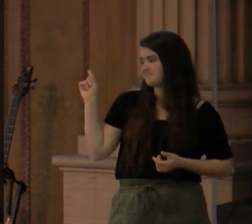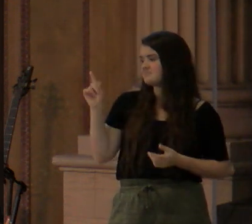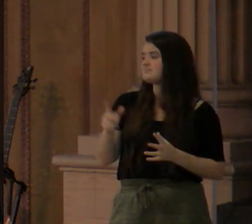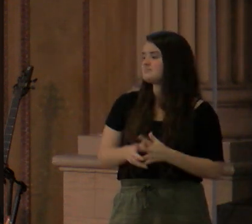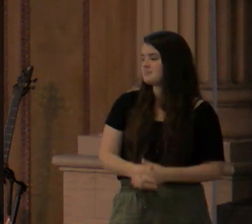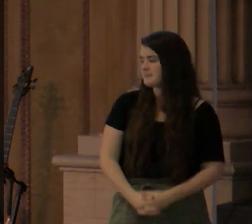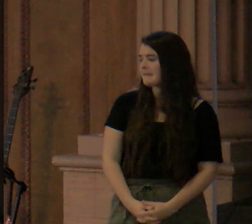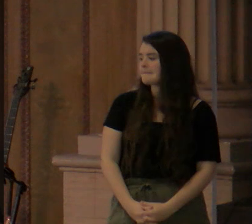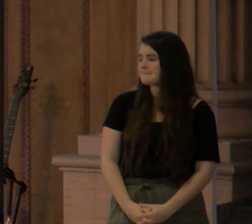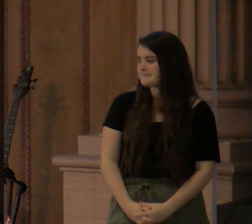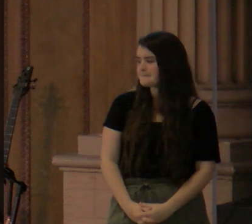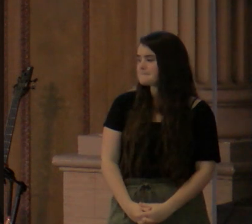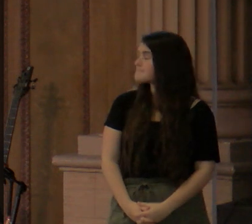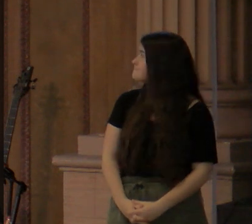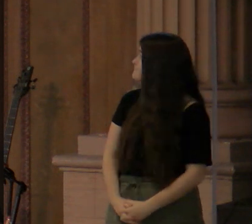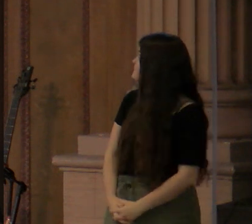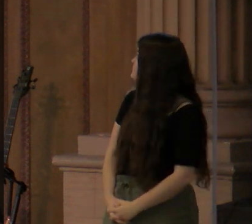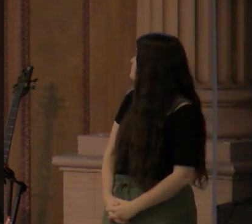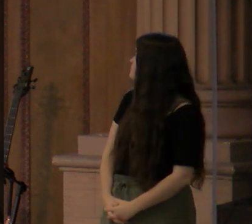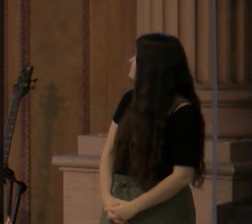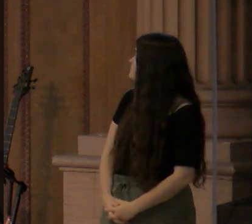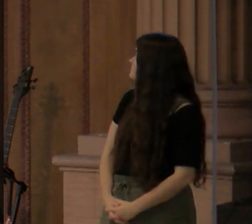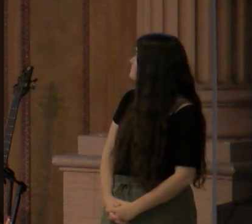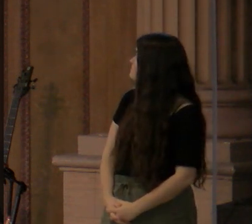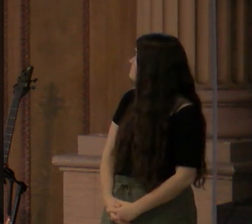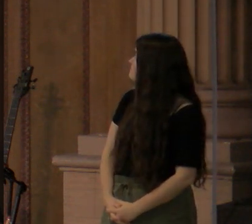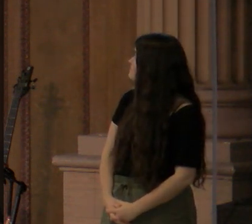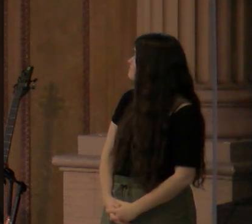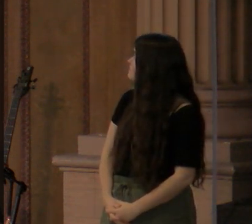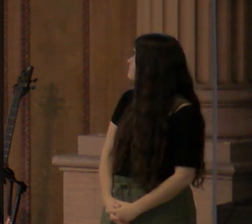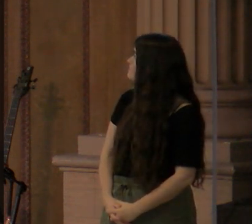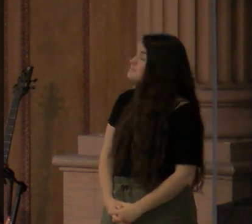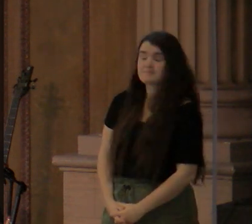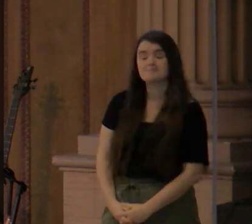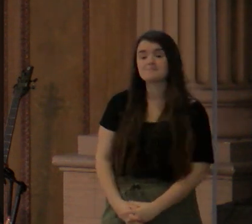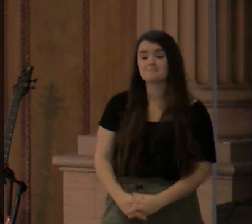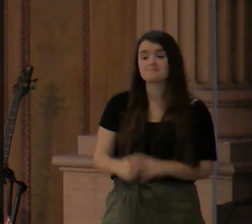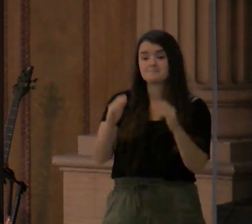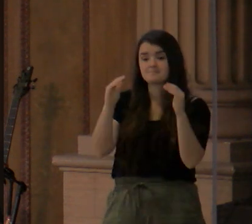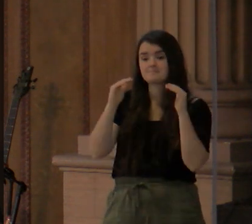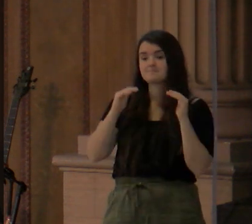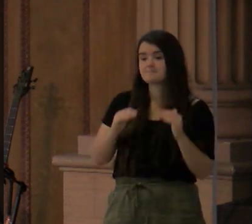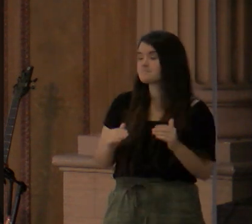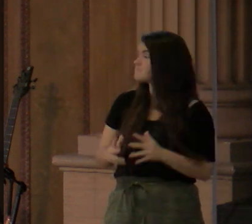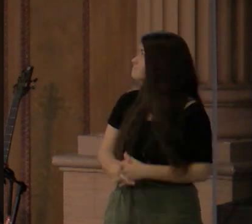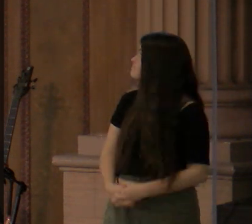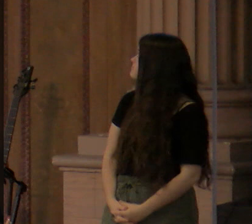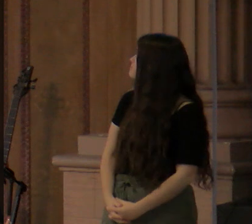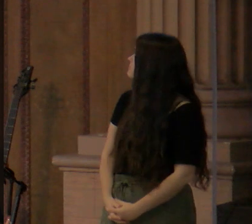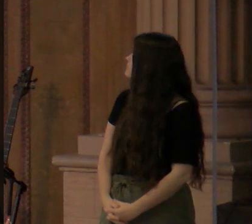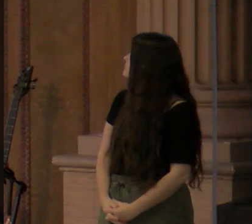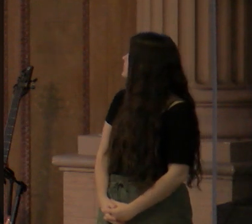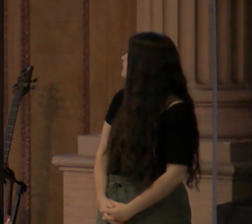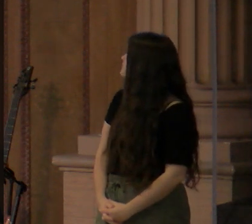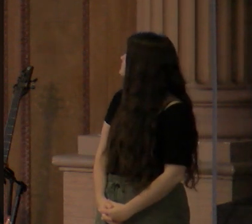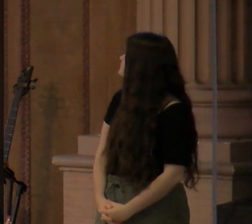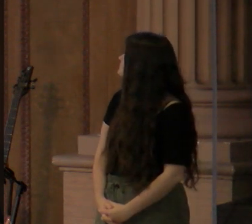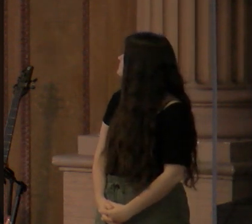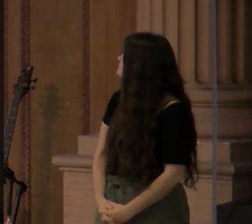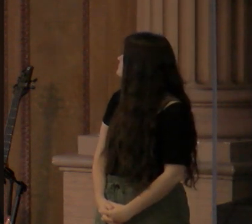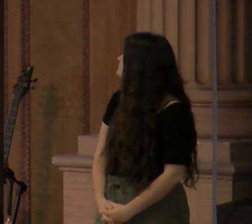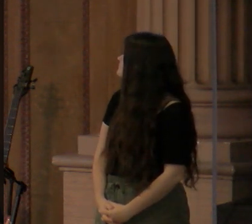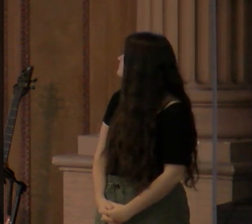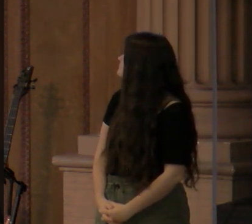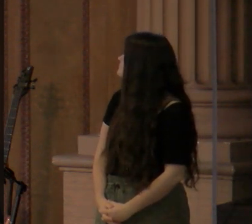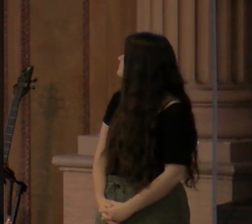tomorrow, for tomorrow will be anxious for itself. Matthew 6, 15, but if you do not forgive others their